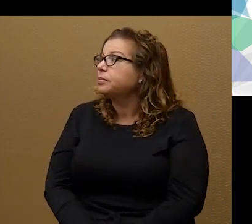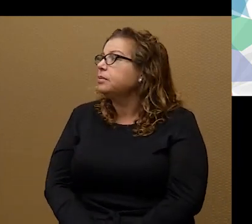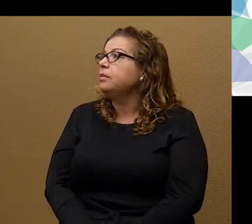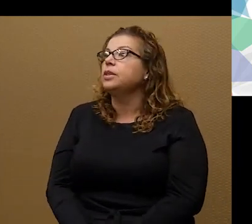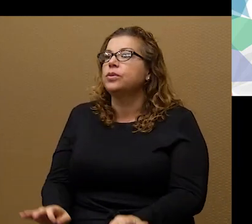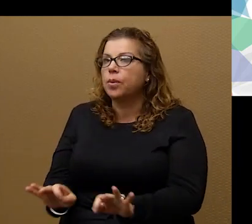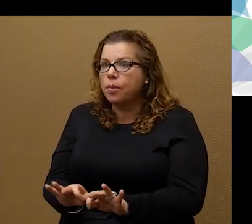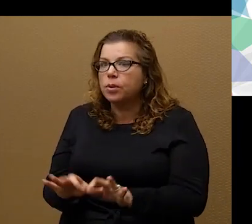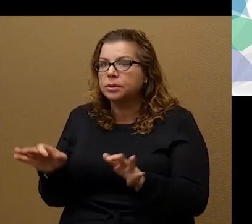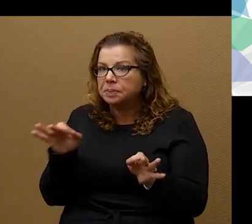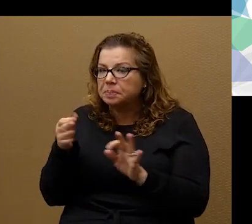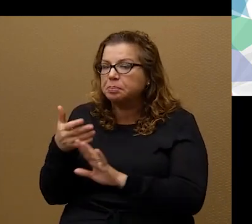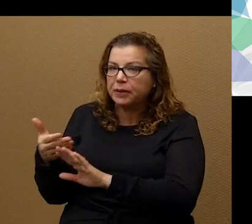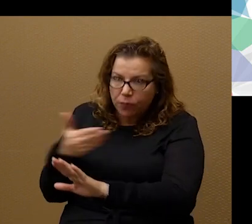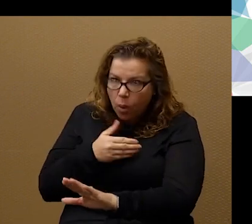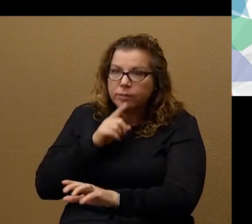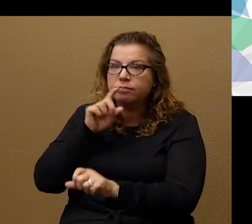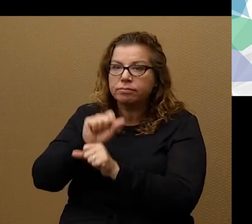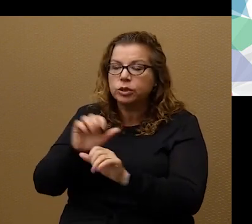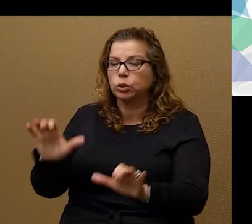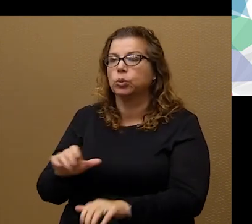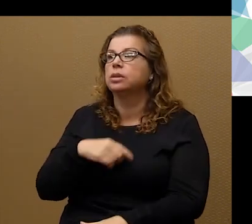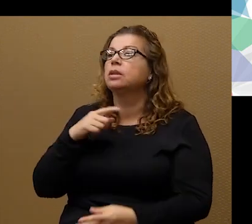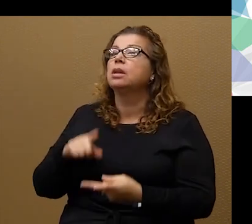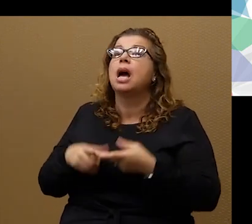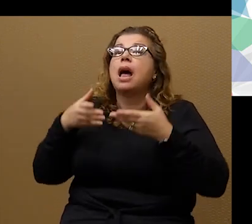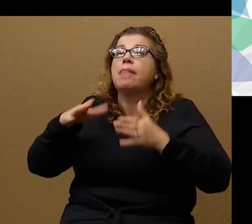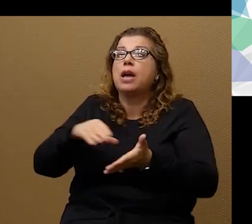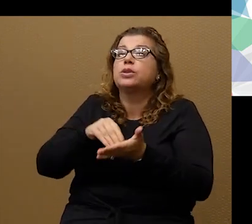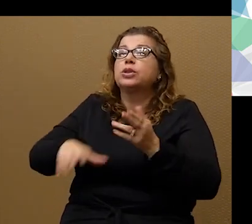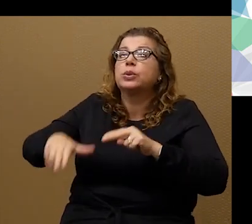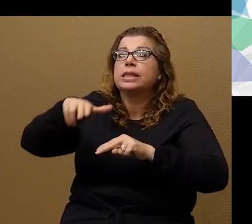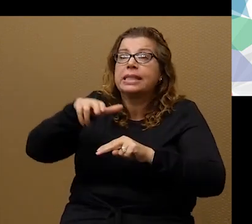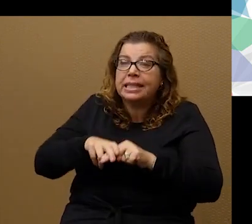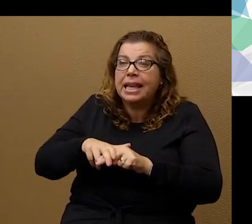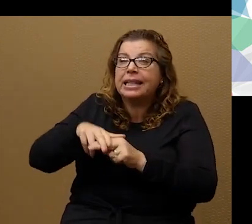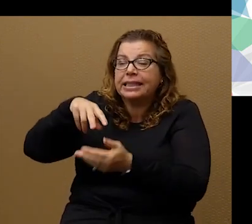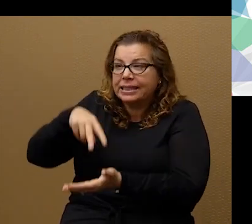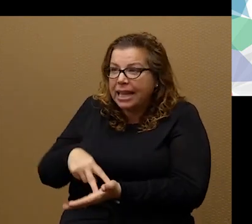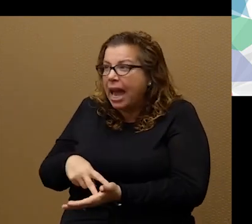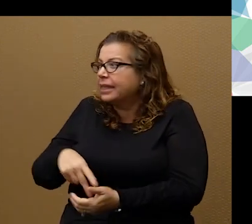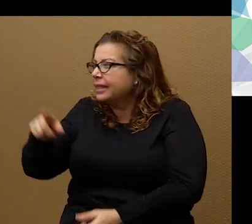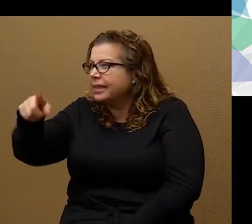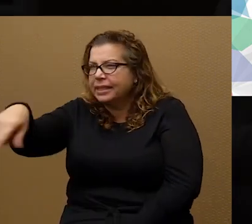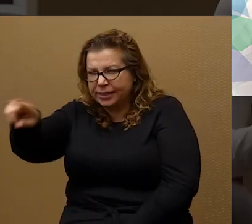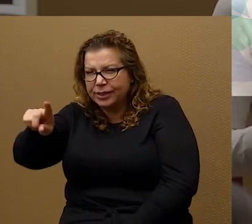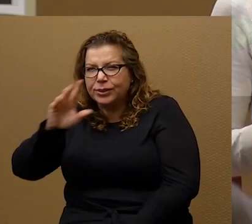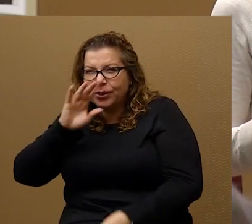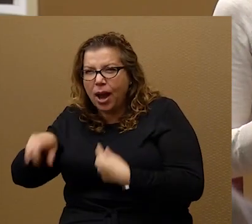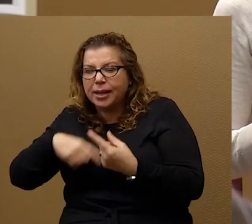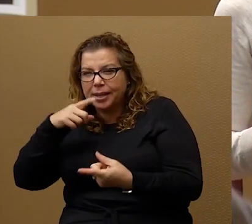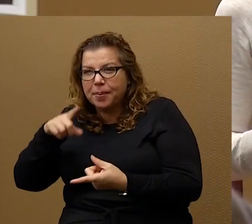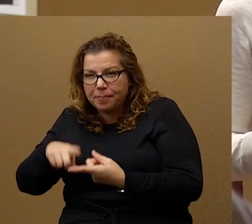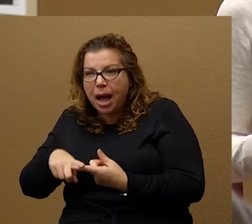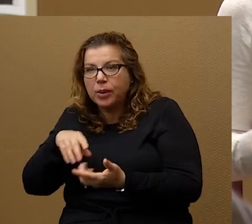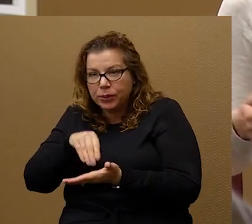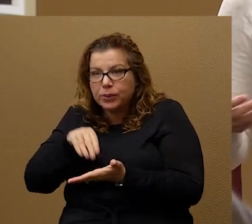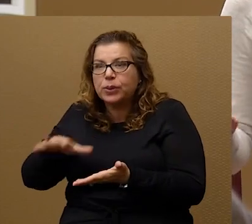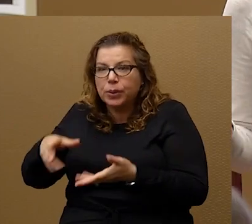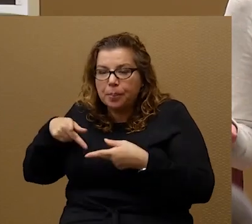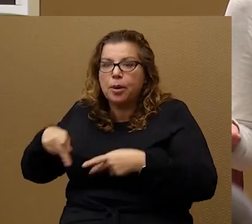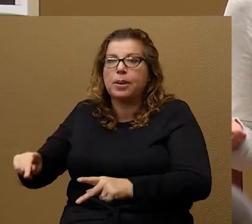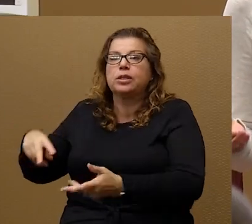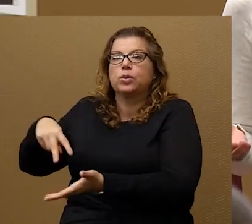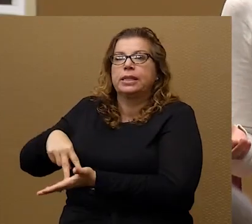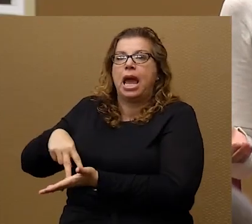Allow them to sit or stand. I saw someone over here talking about a student that they allowed to stand.